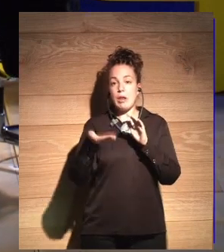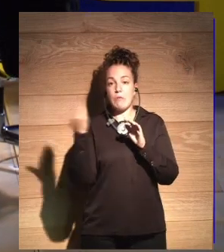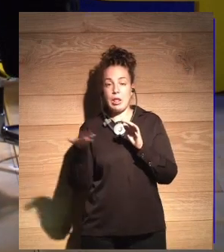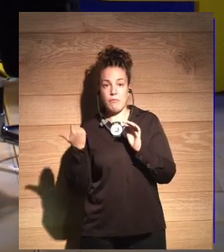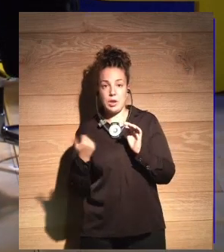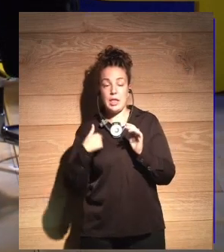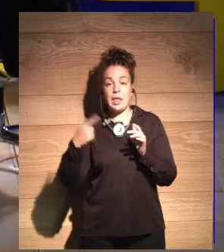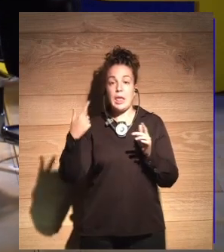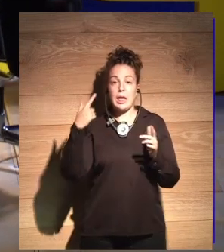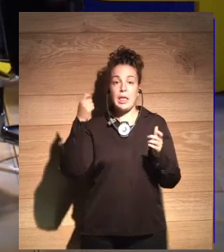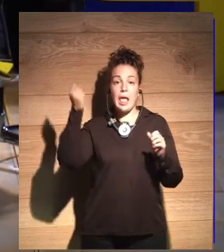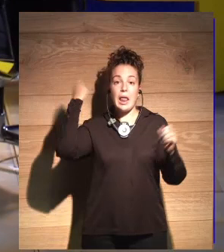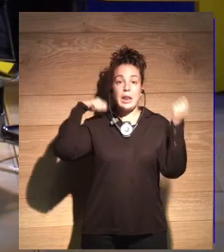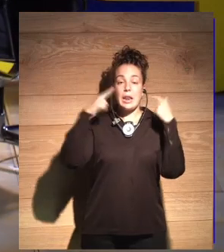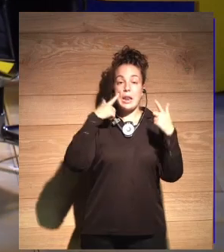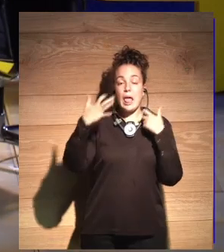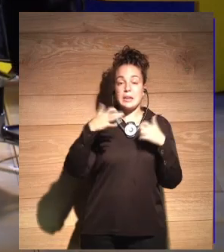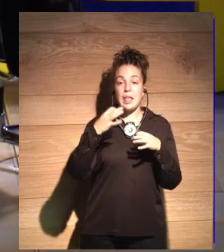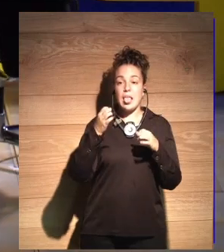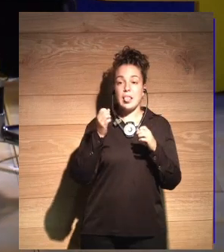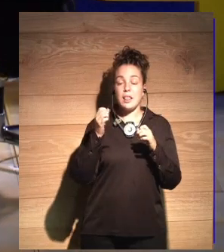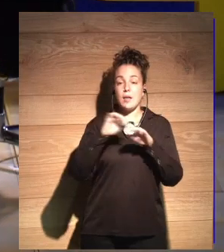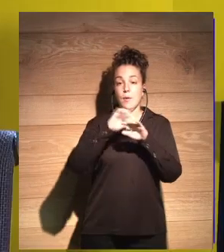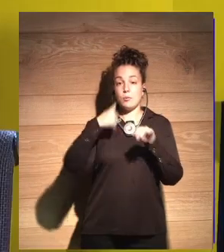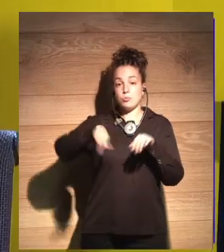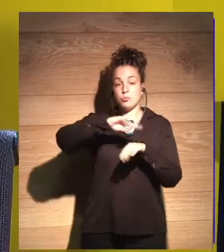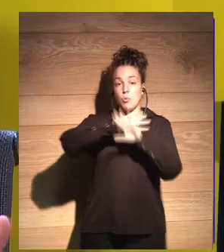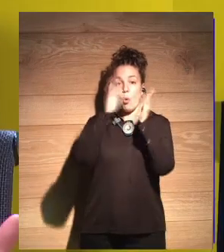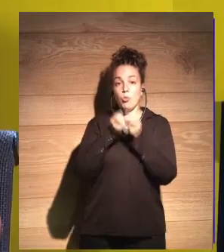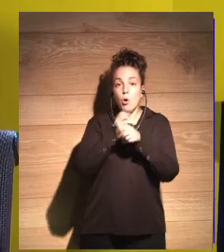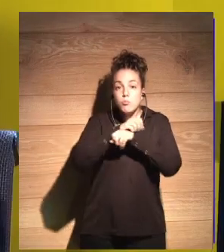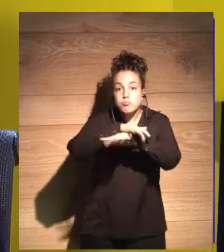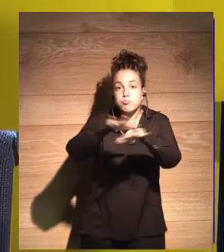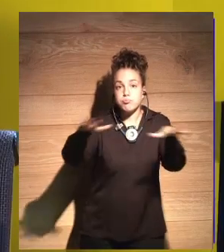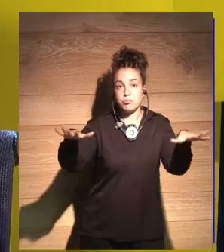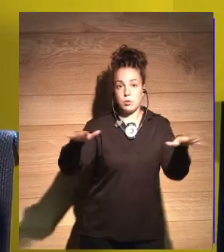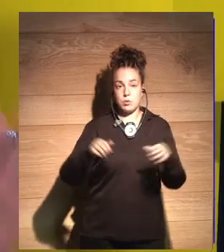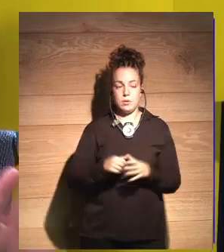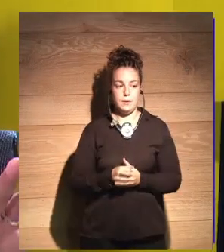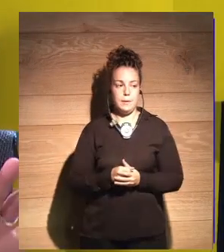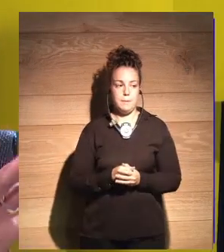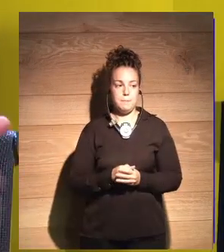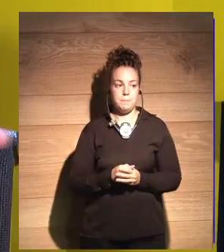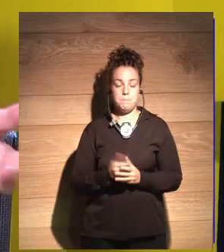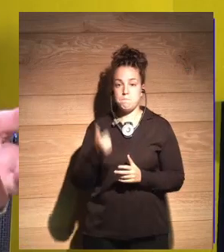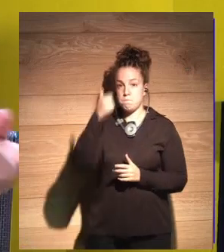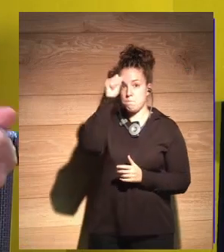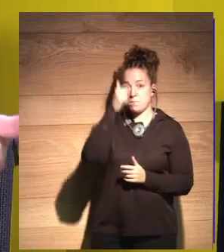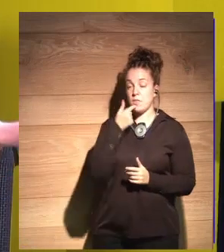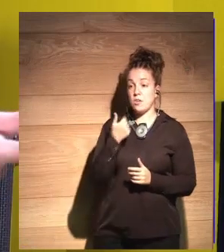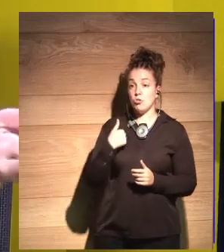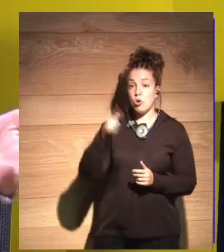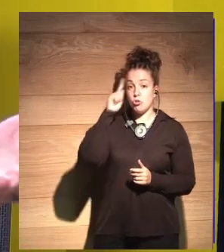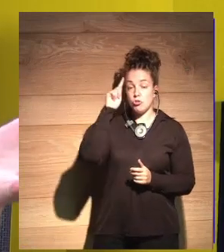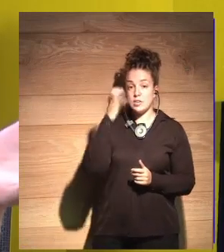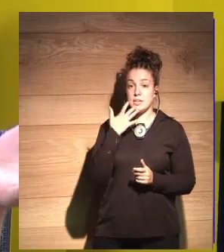possible, I think. I don't think those people in those companies understand that in any way, shape, or form. And that's why it was so interesting to